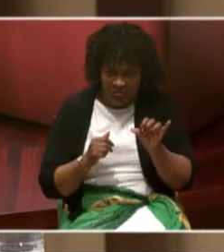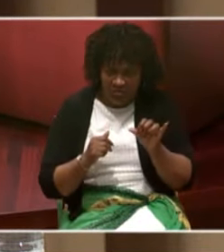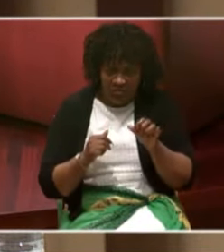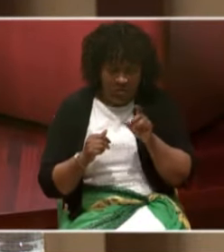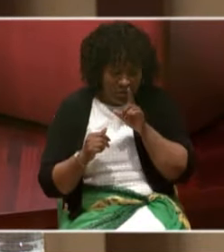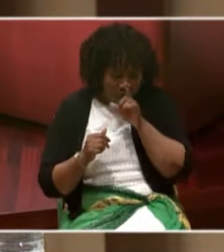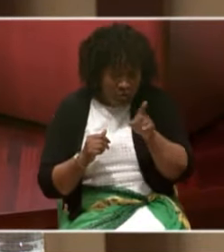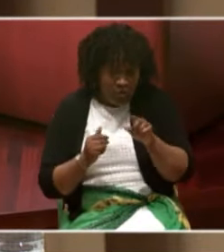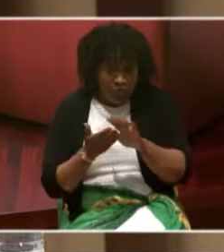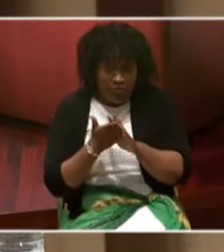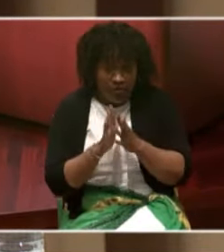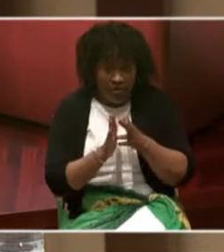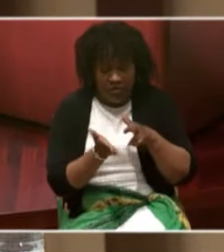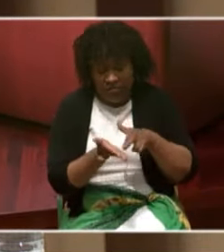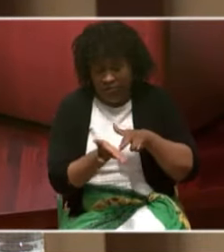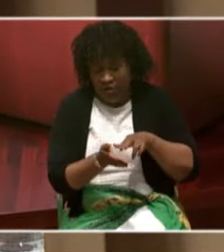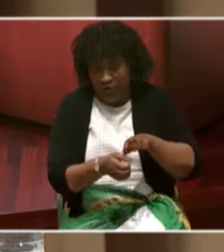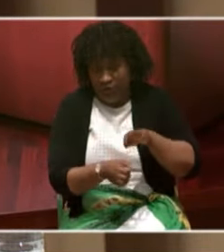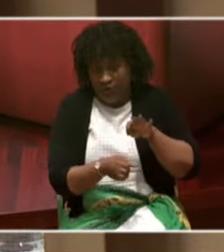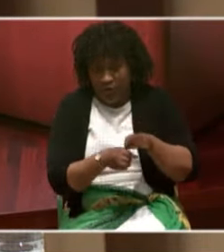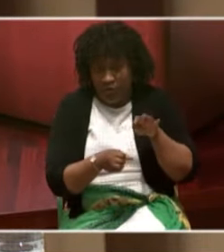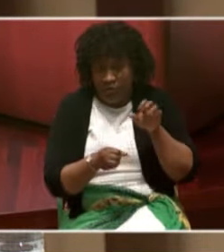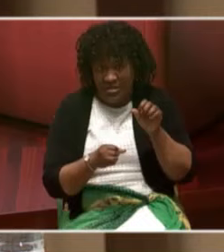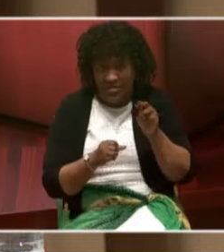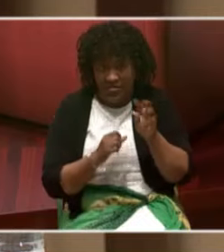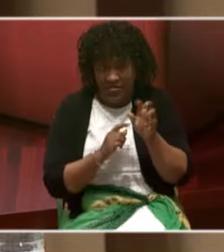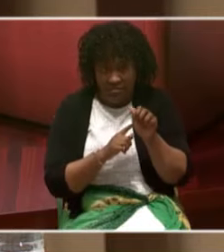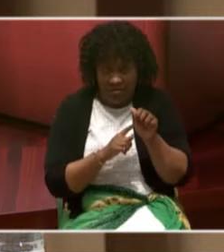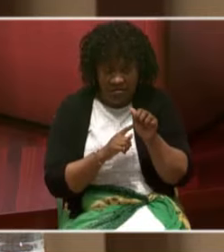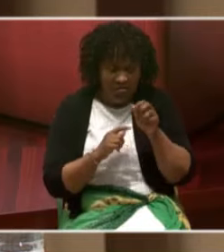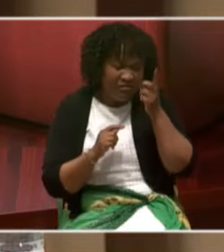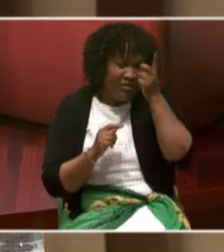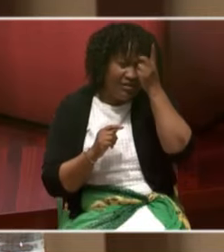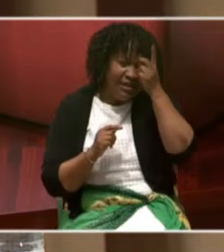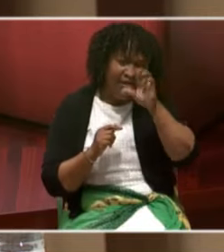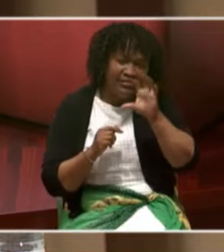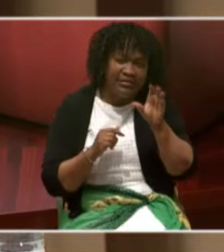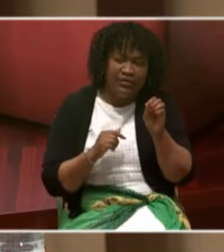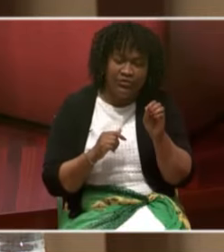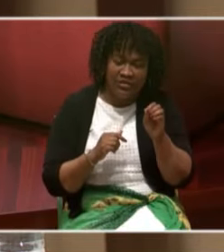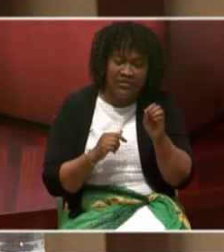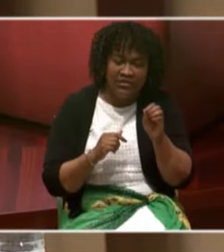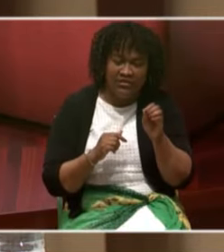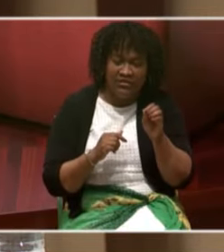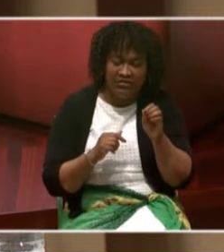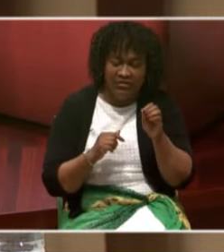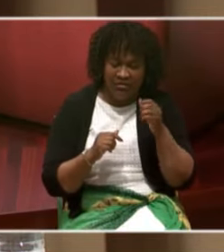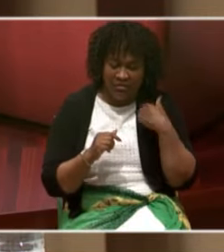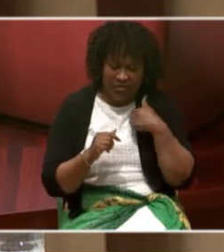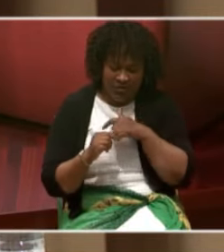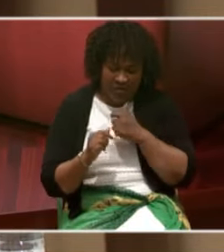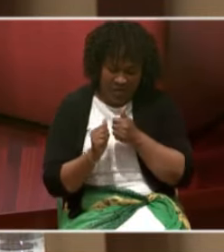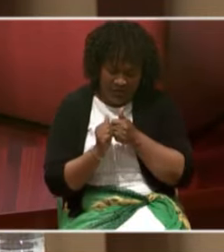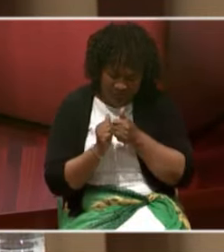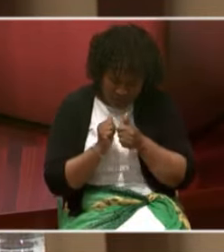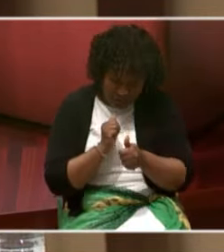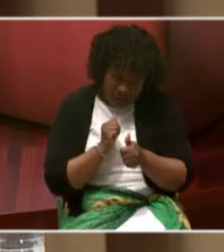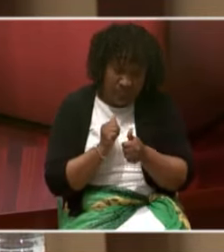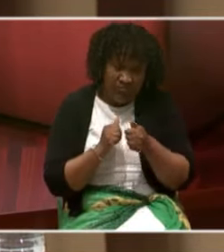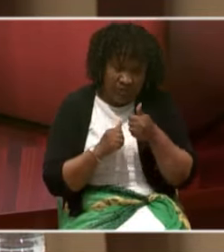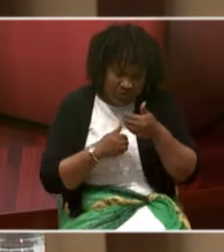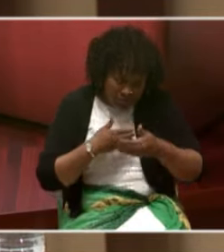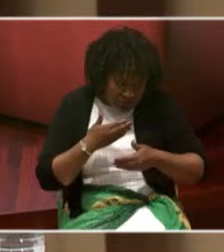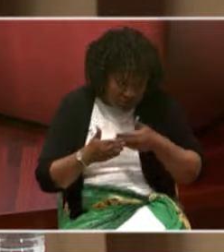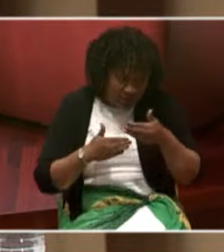Bridge, crossing the Alabama River. Down below, we saw all of this water, and a young man by the name of Jose William